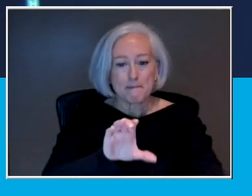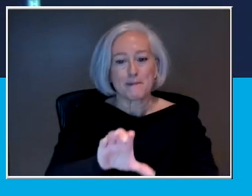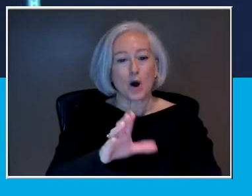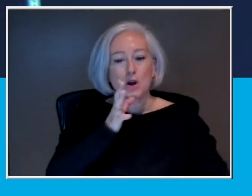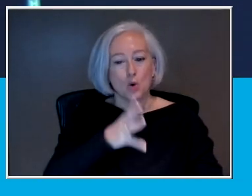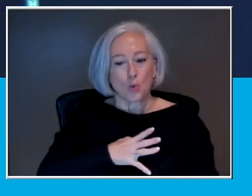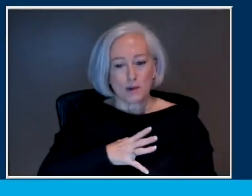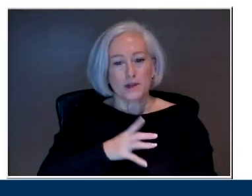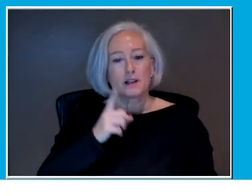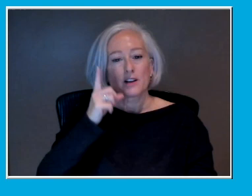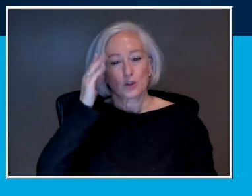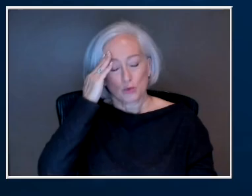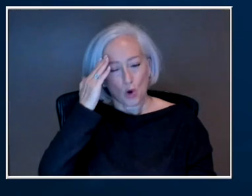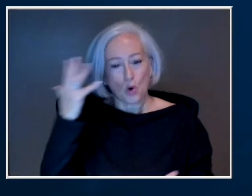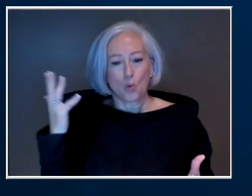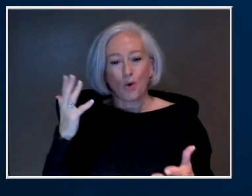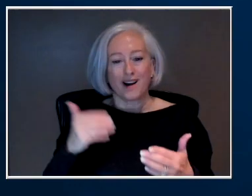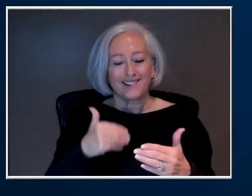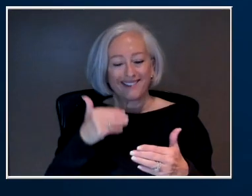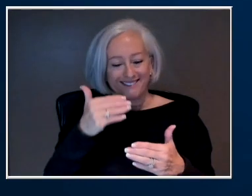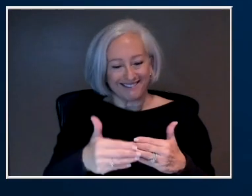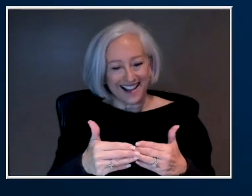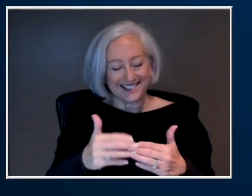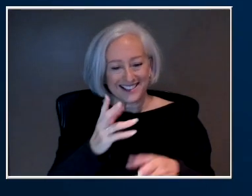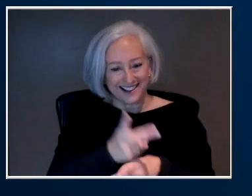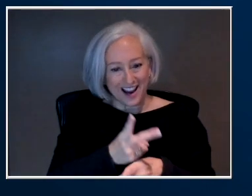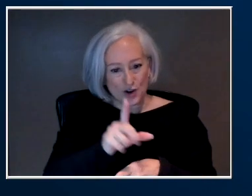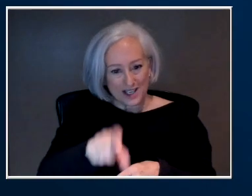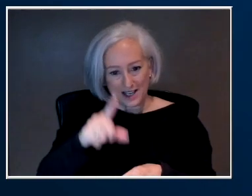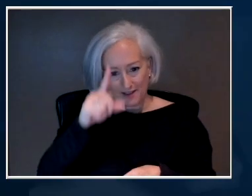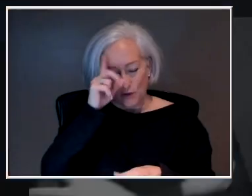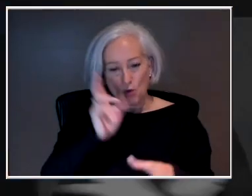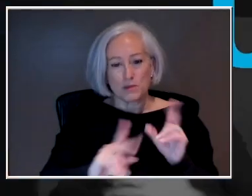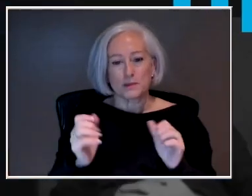needed for those with dense breasts. Monday at 8.